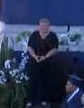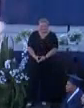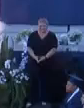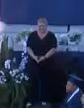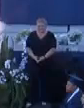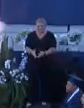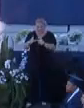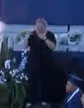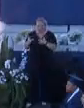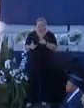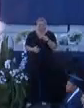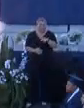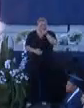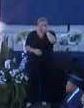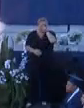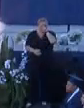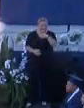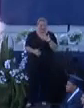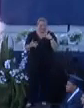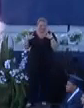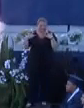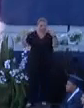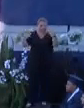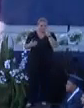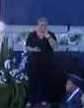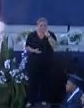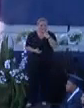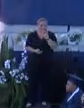Heart of the Hawk, light pink.